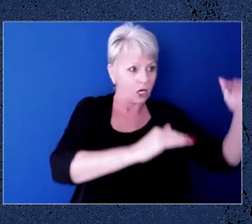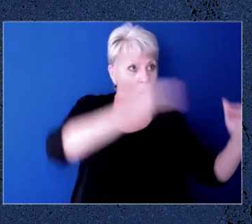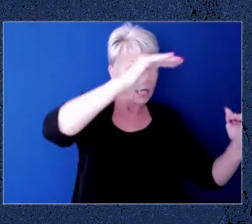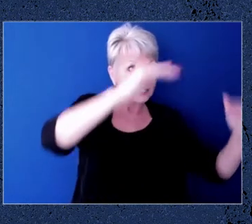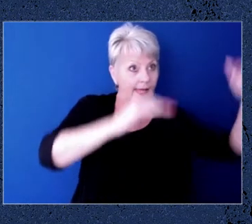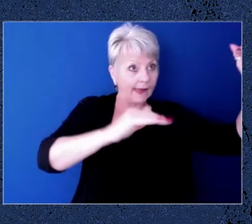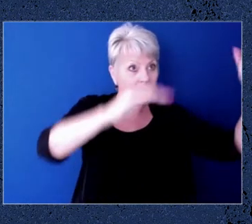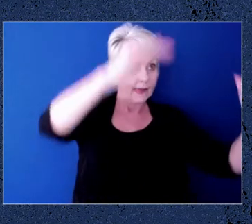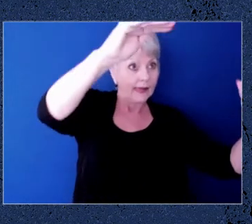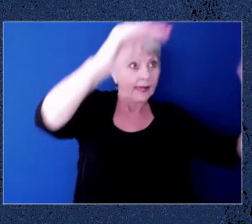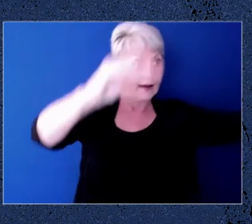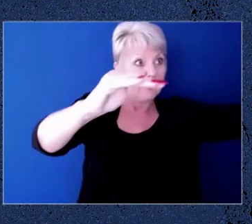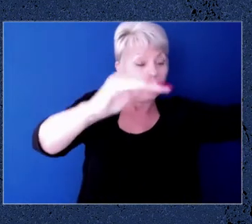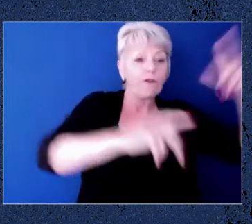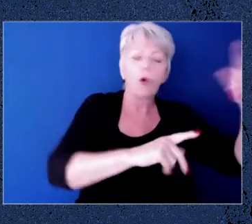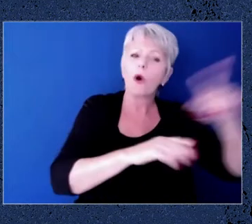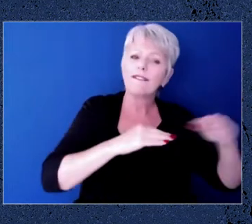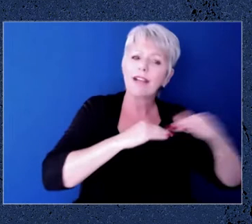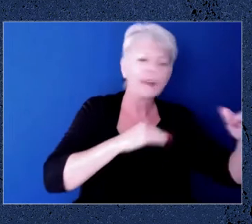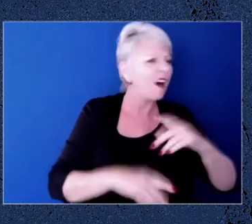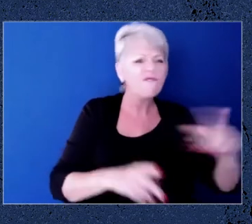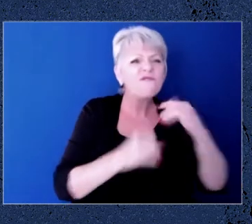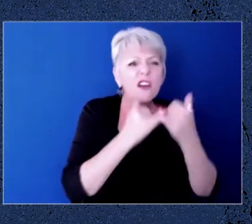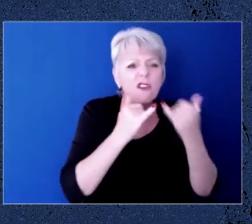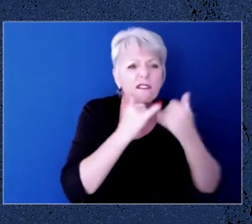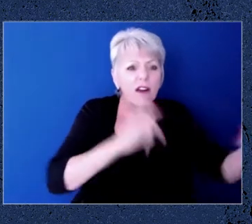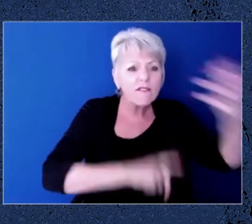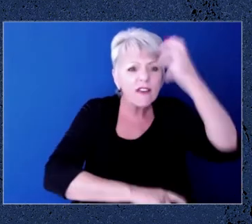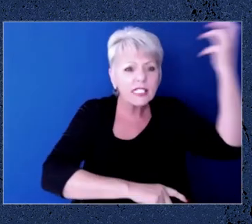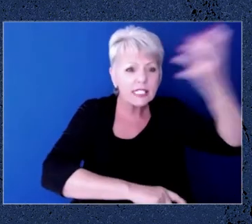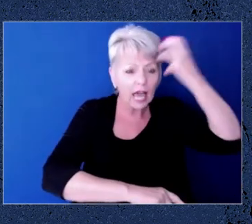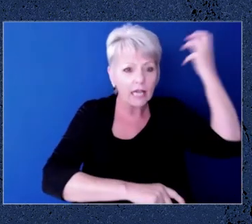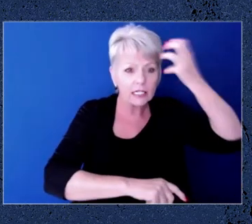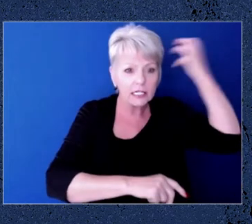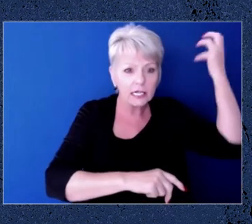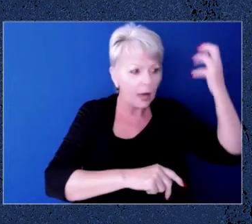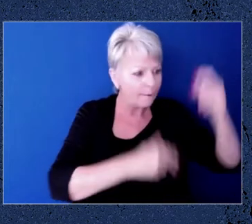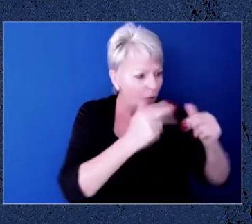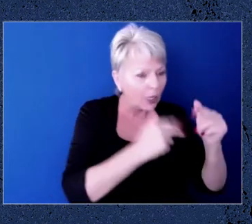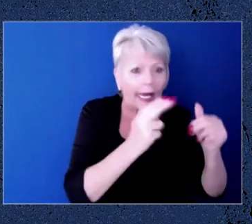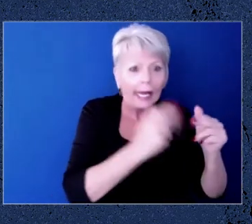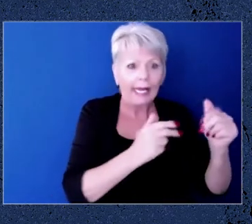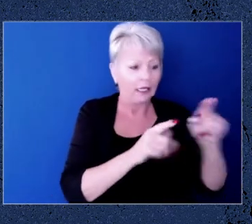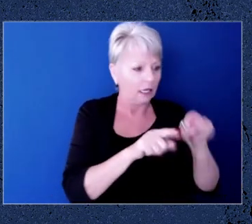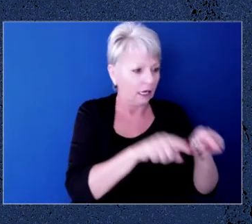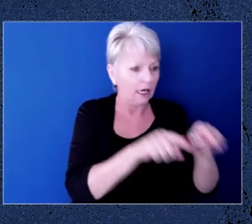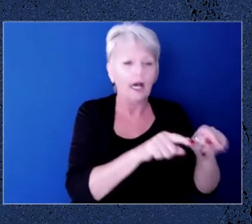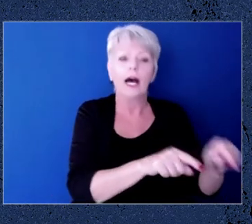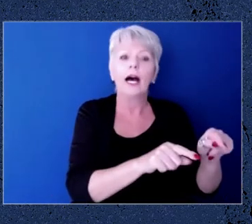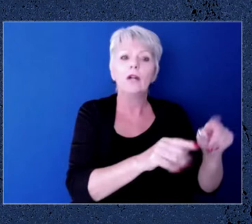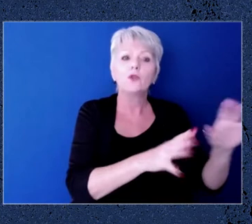Like, mind-blowing how sophisticated this is. You know, all with the... It